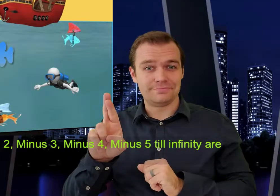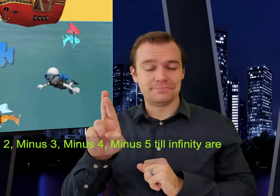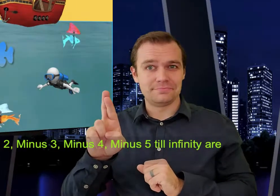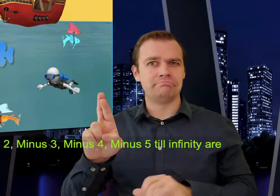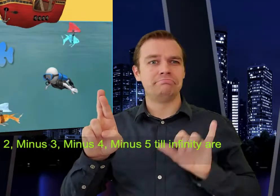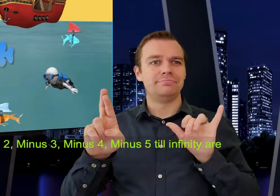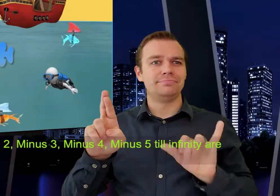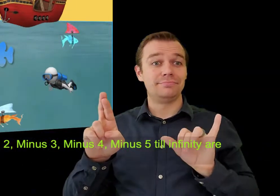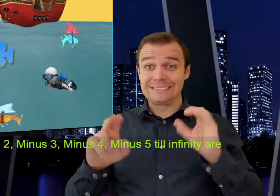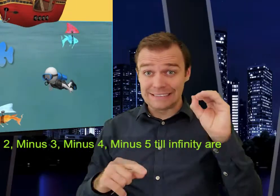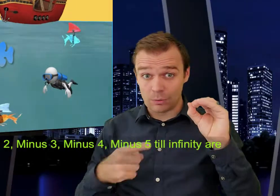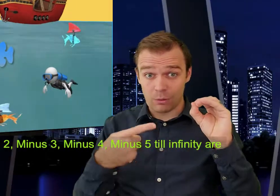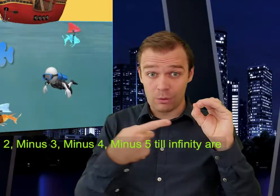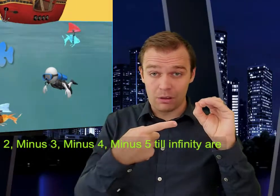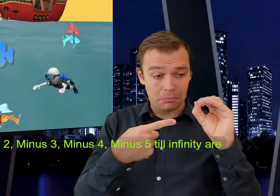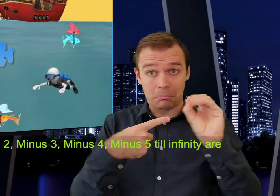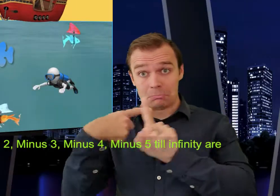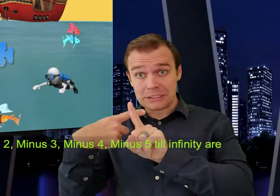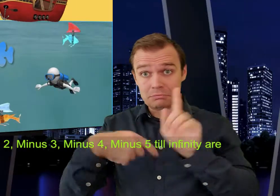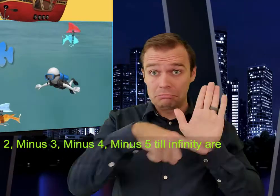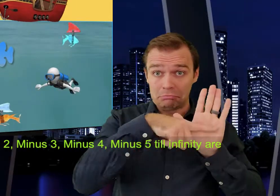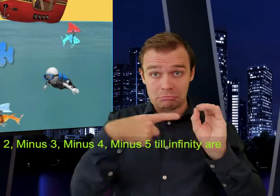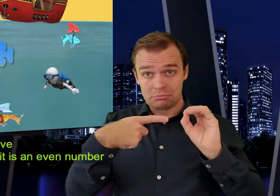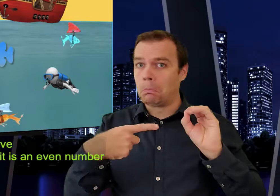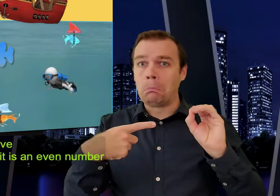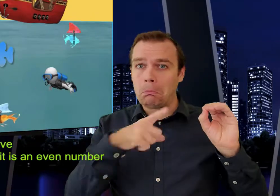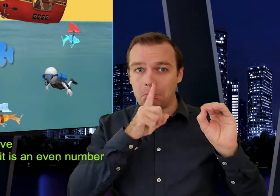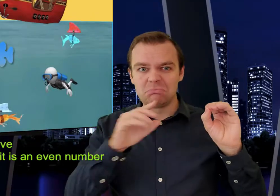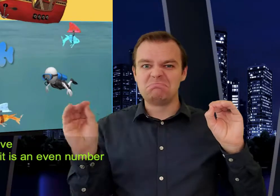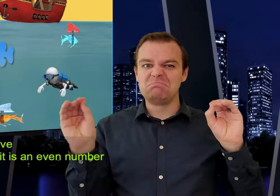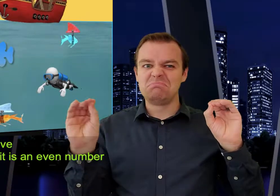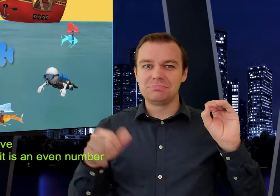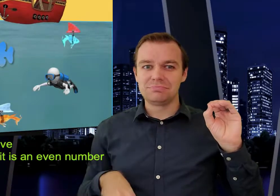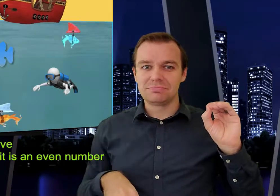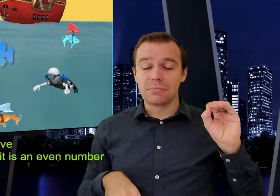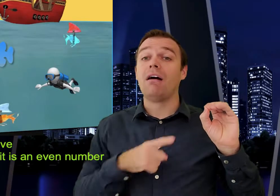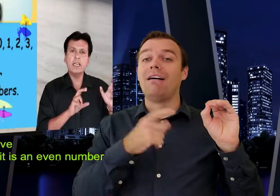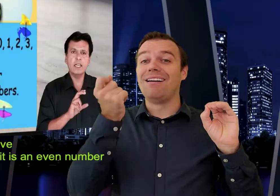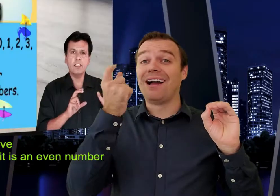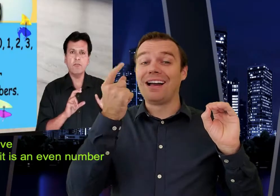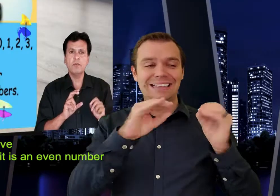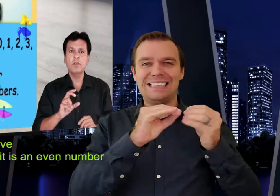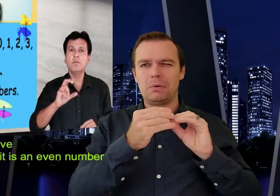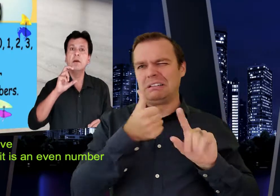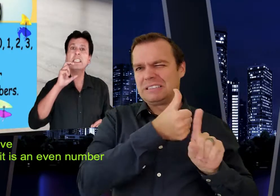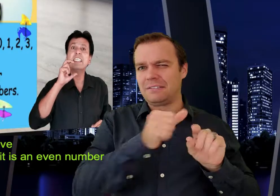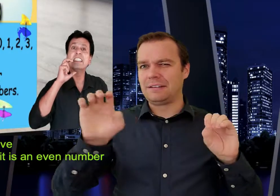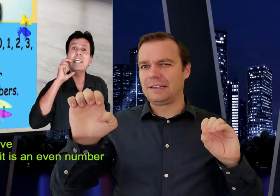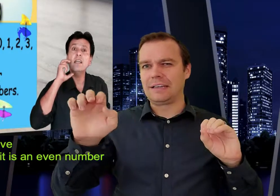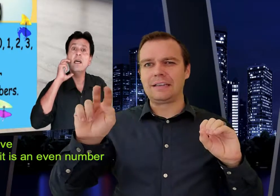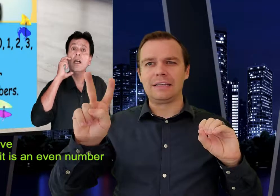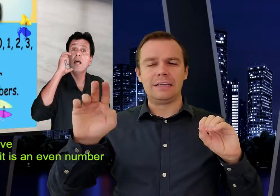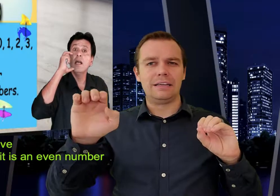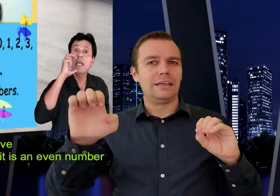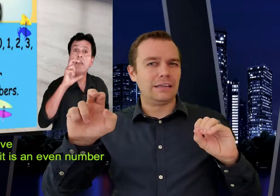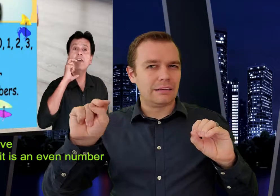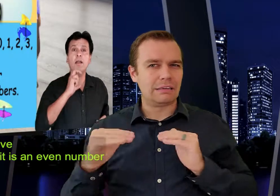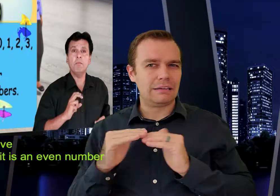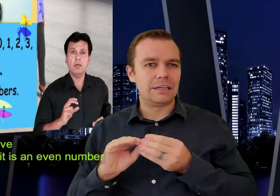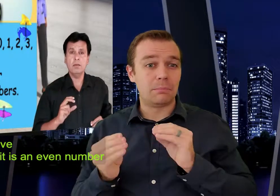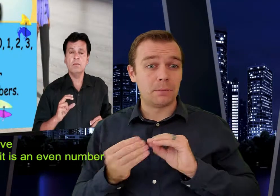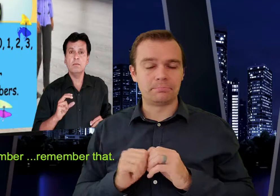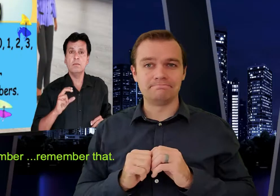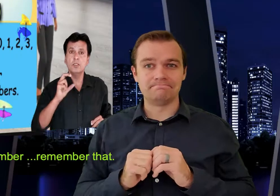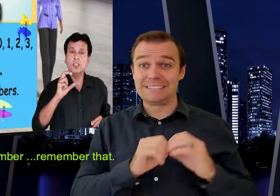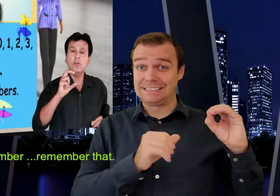are negative integers. 0 is neither positive nor negative, but it is an even